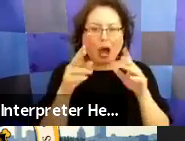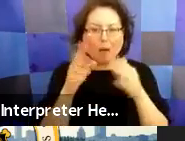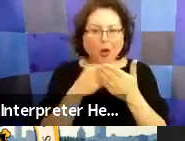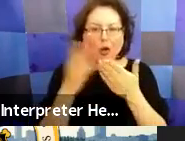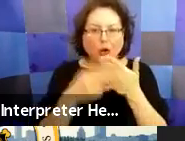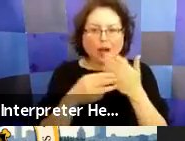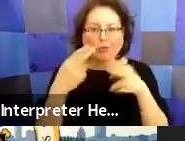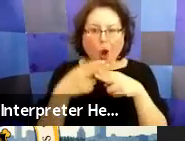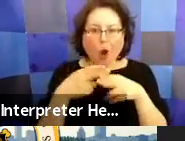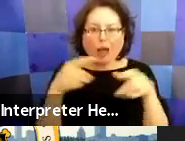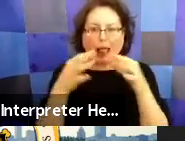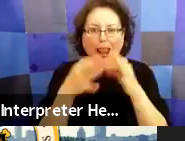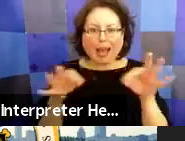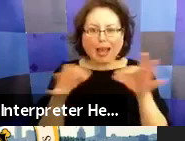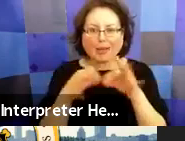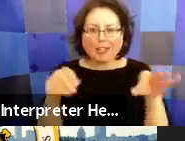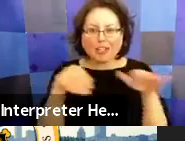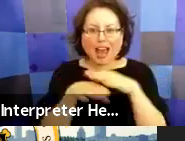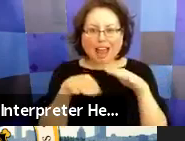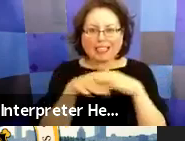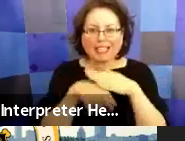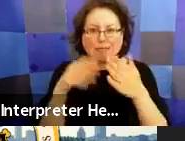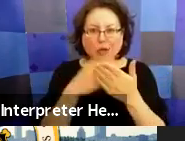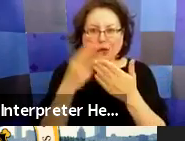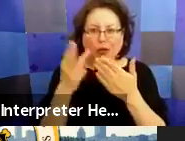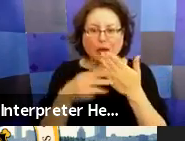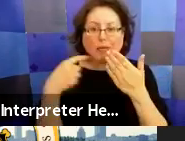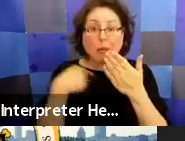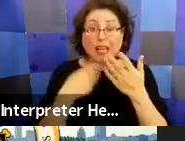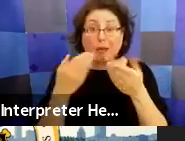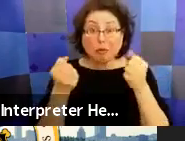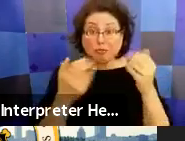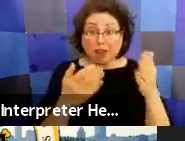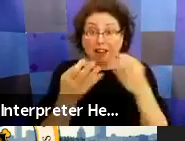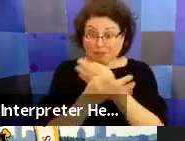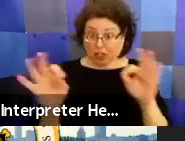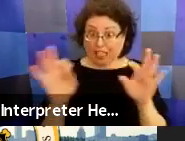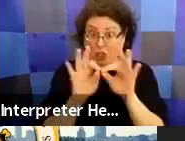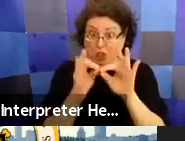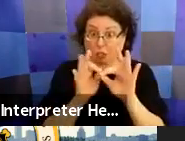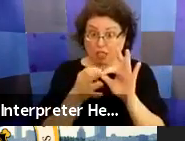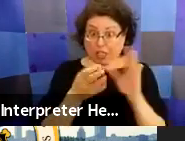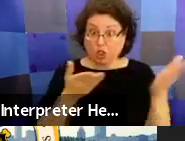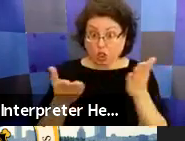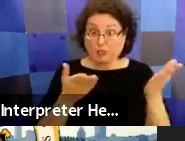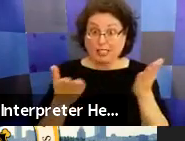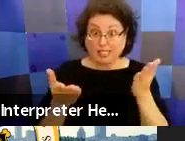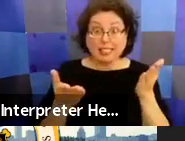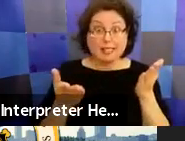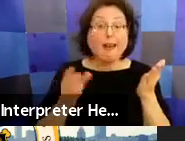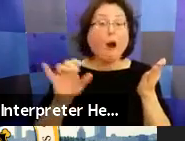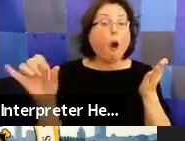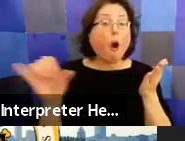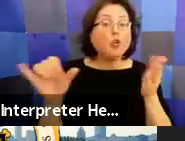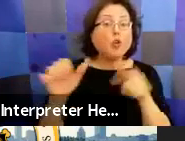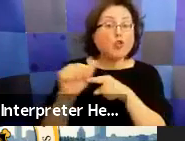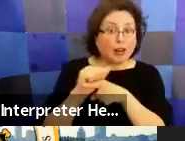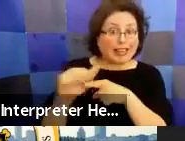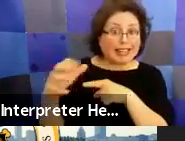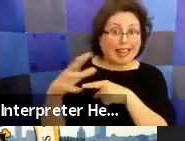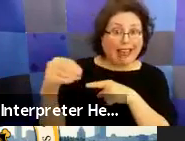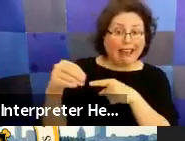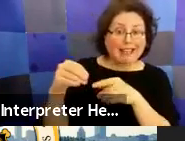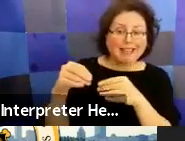where we basically provide free translation and interpretation services, as well as training and capacity